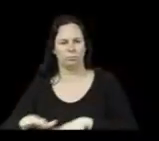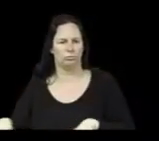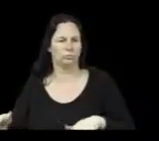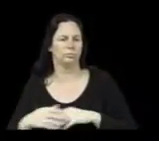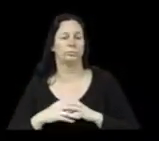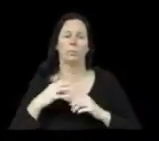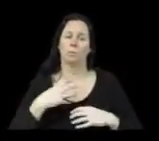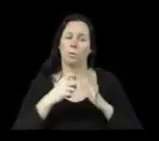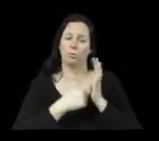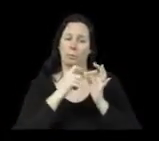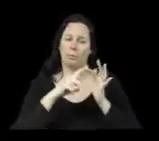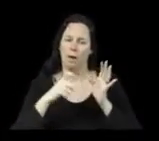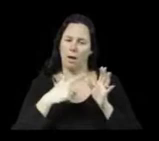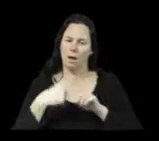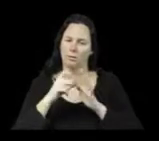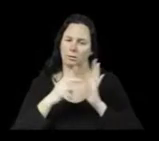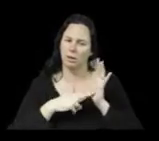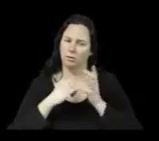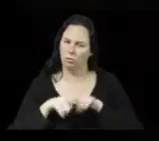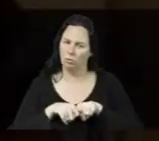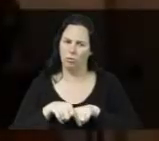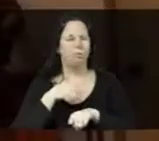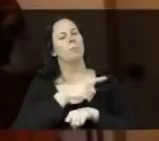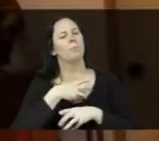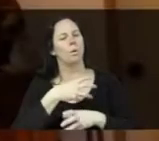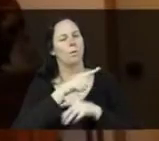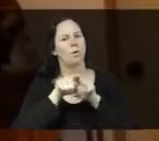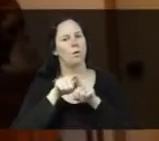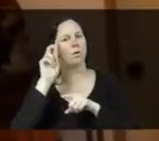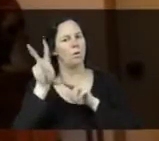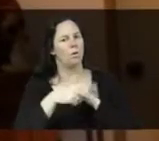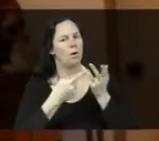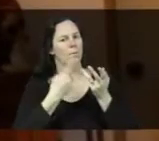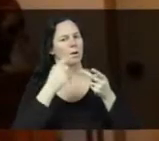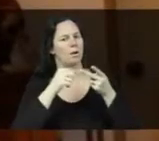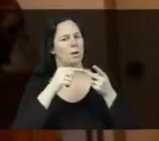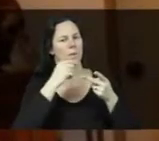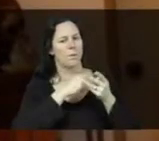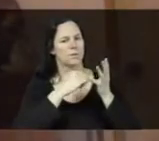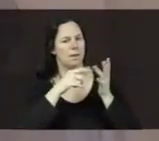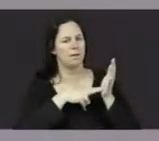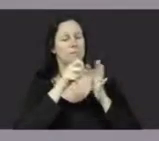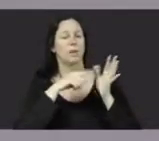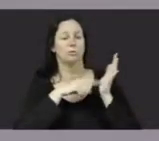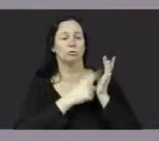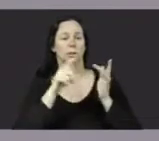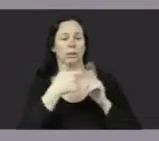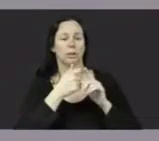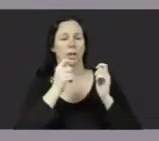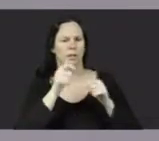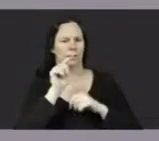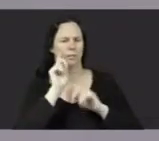children. The more Rebecca and Dennis learned, the more they thought their son Patrick might also be on the spectrum. After